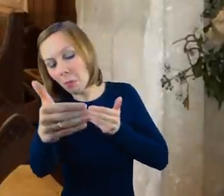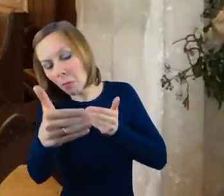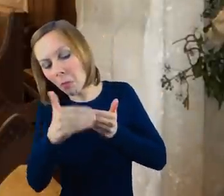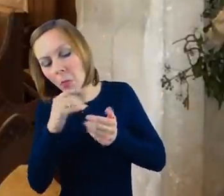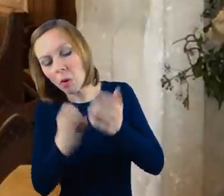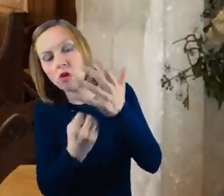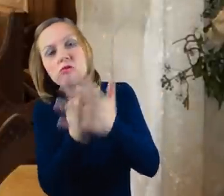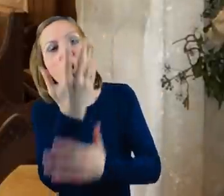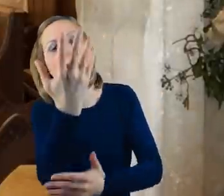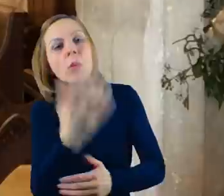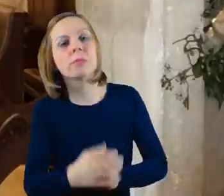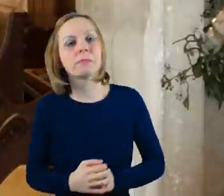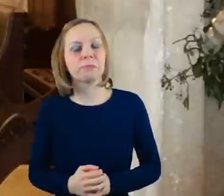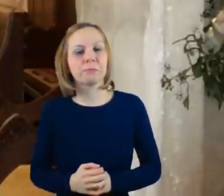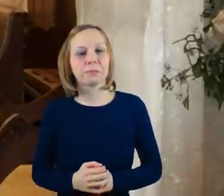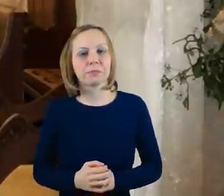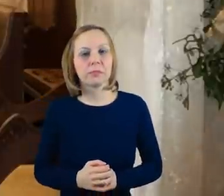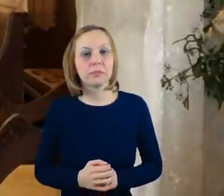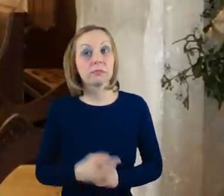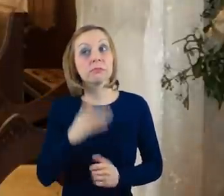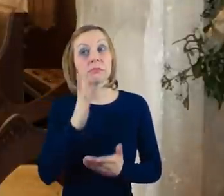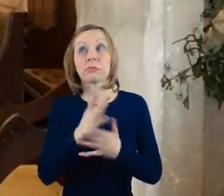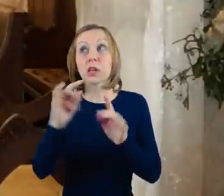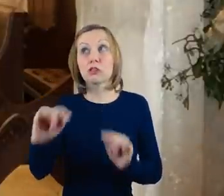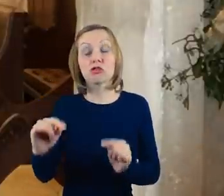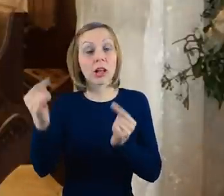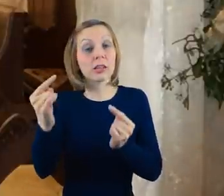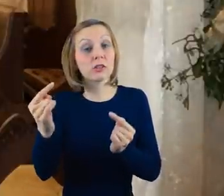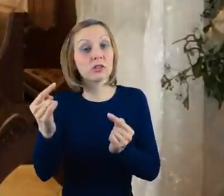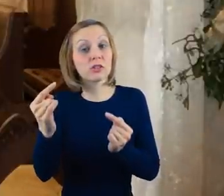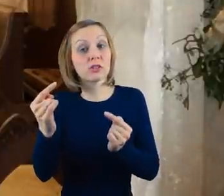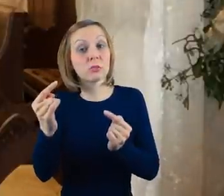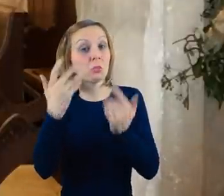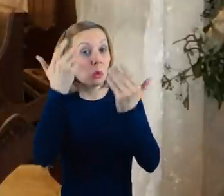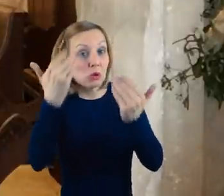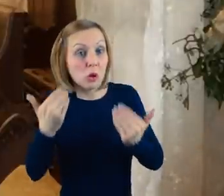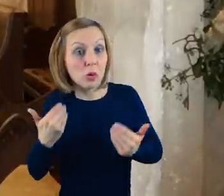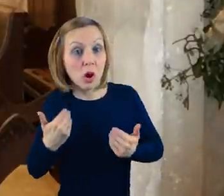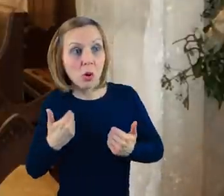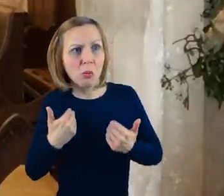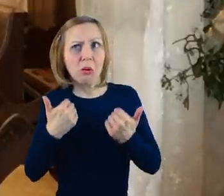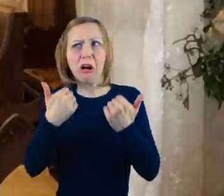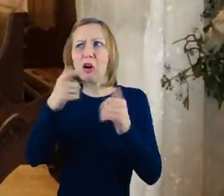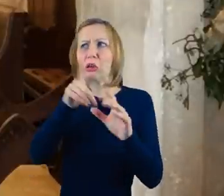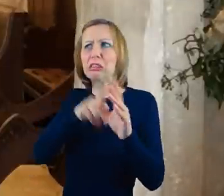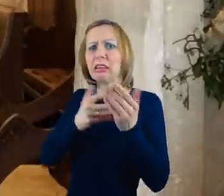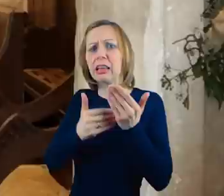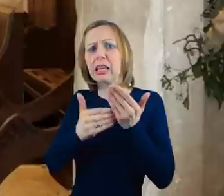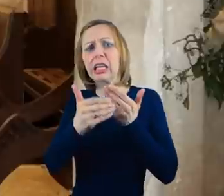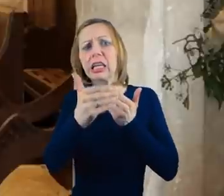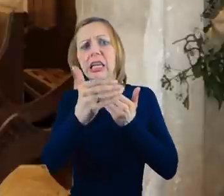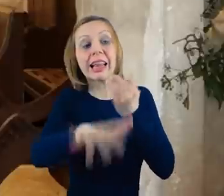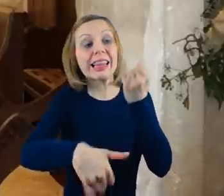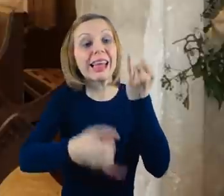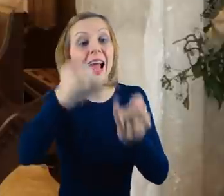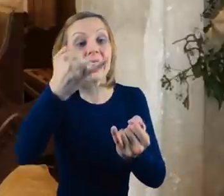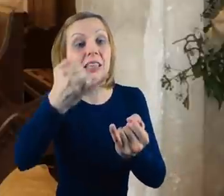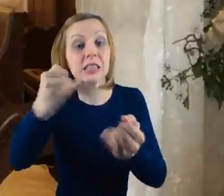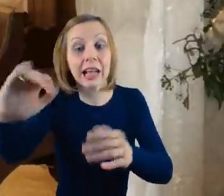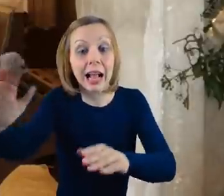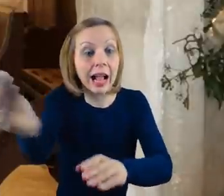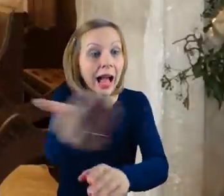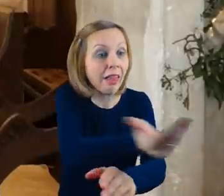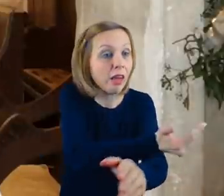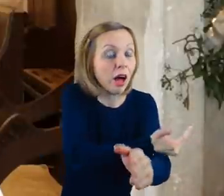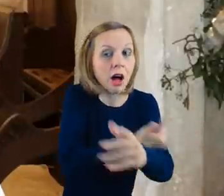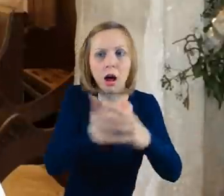challenge. And you don't know whether the year has been a good one until the crop is in the barn. But